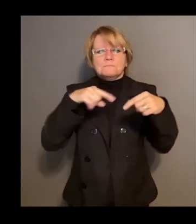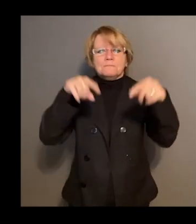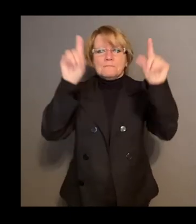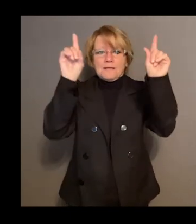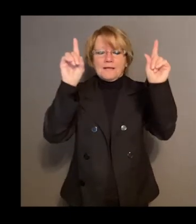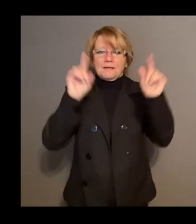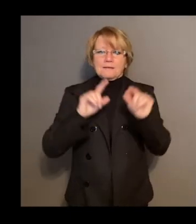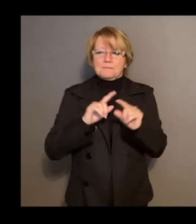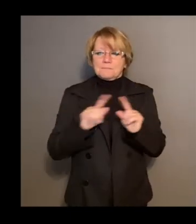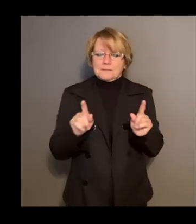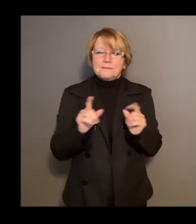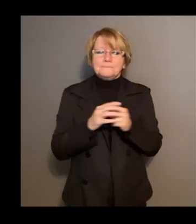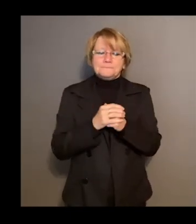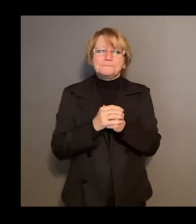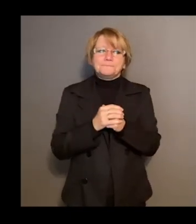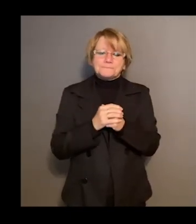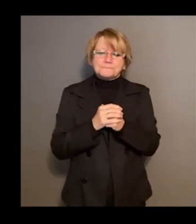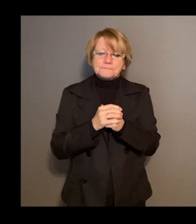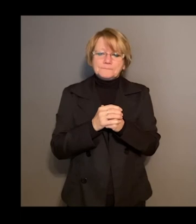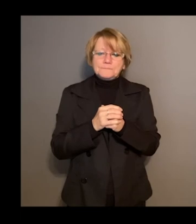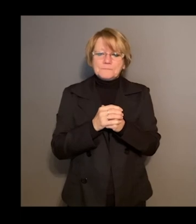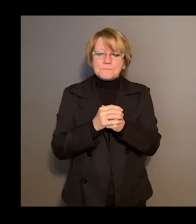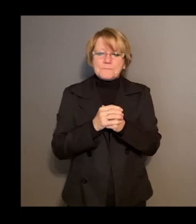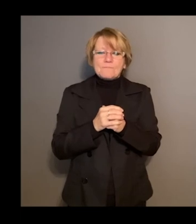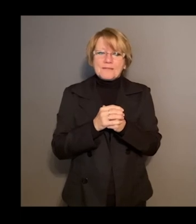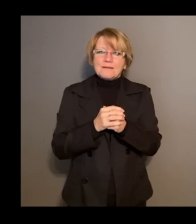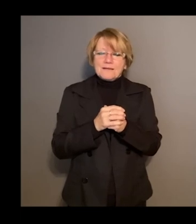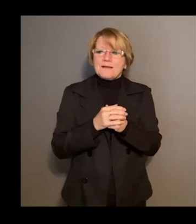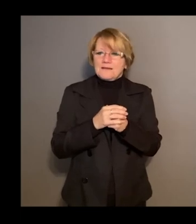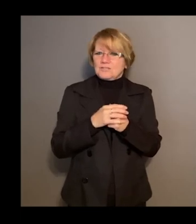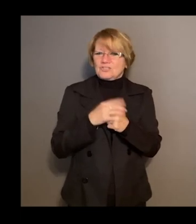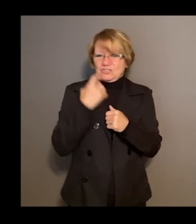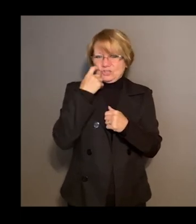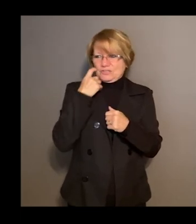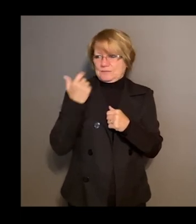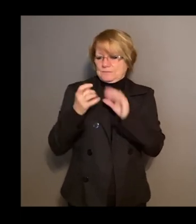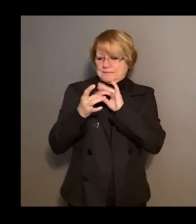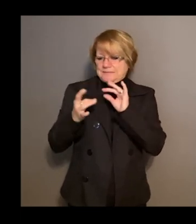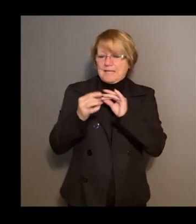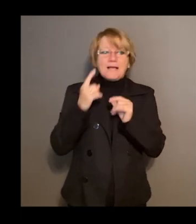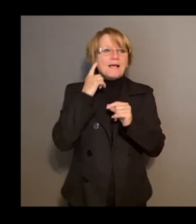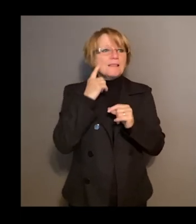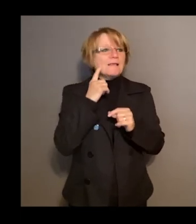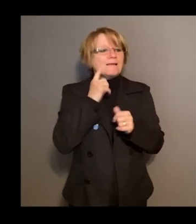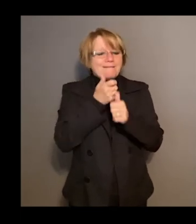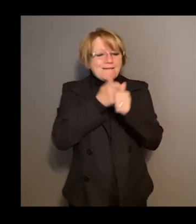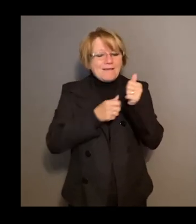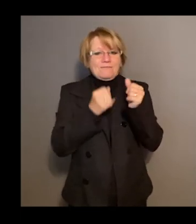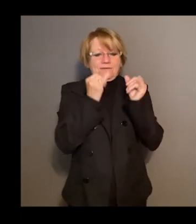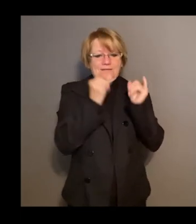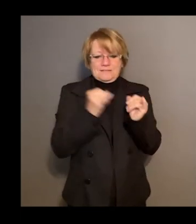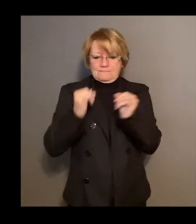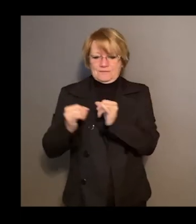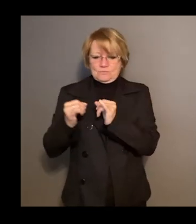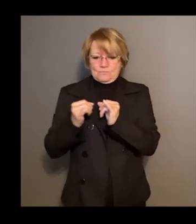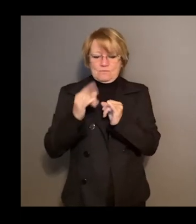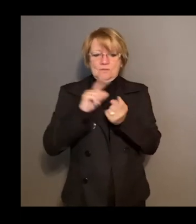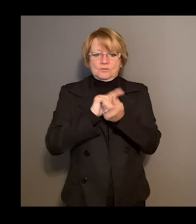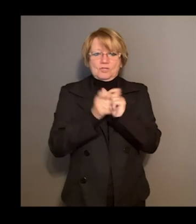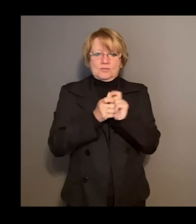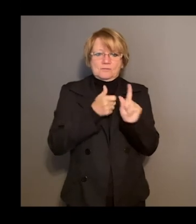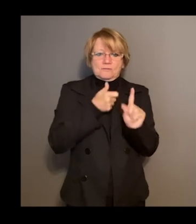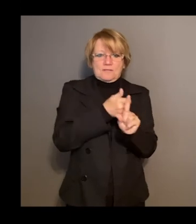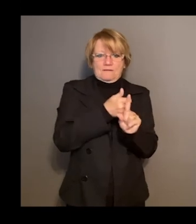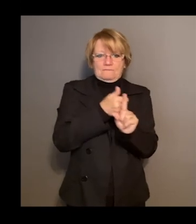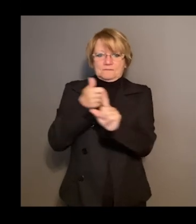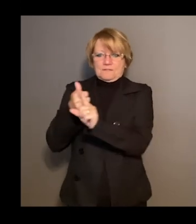to be. And just to second what Telly just said is I think every individually, we're going to have to change